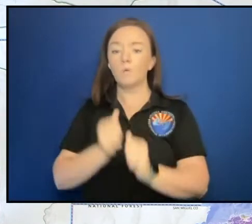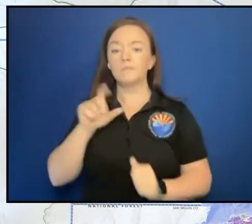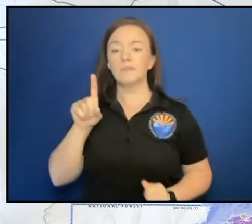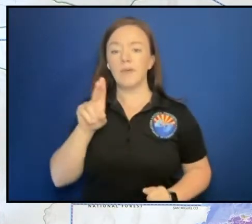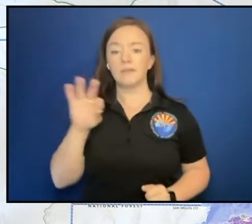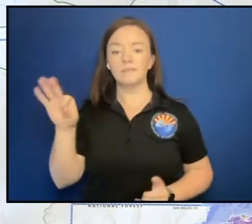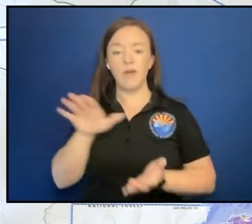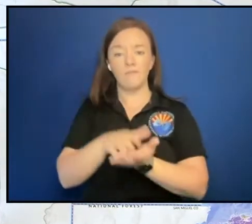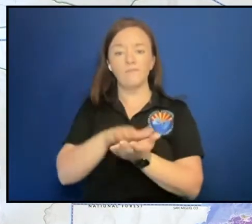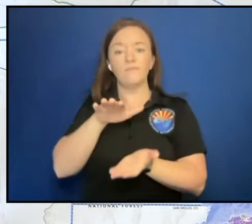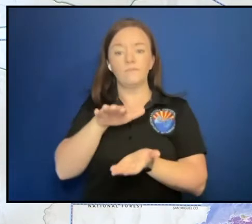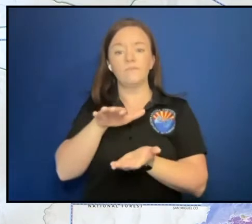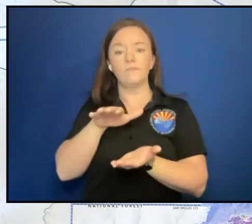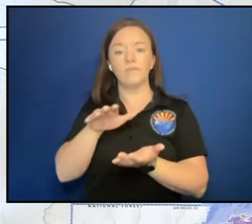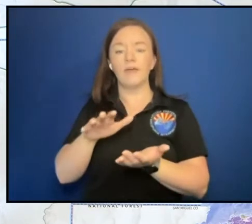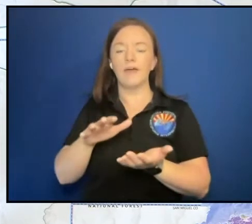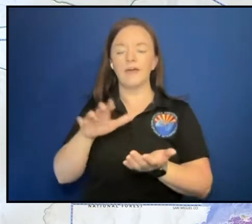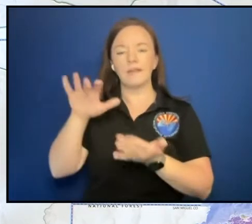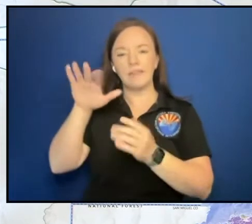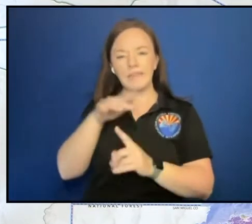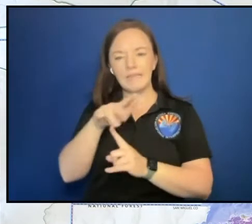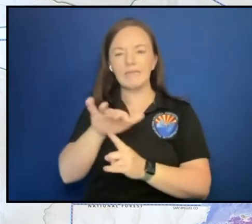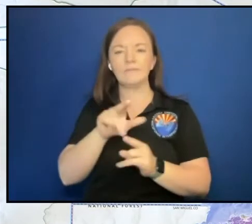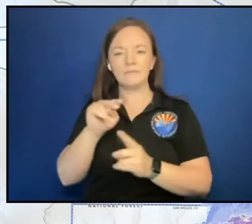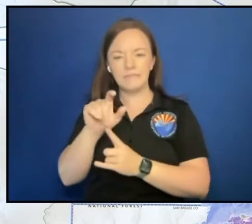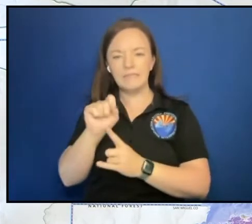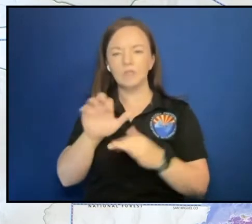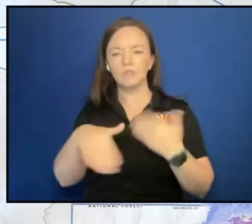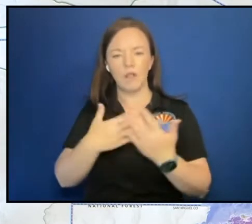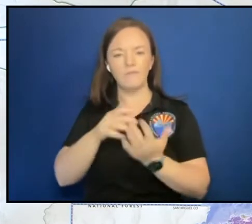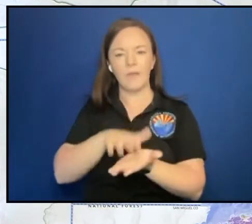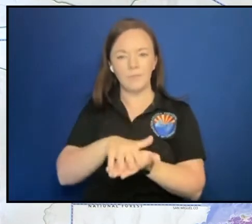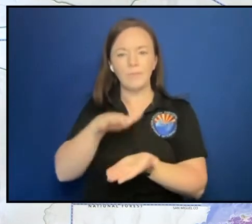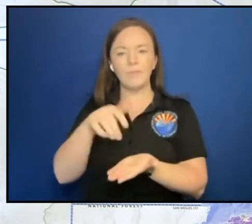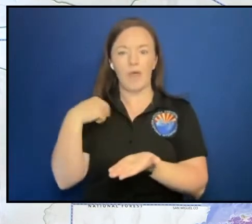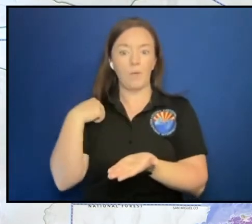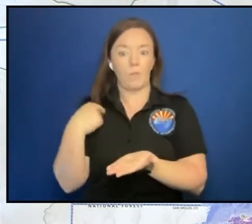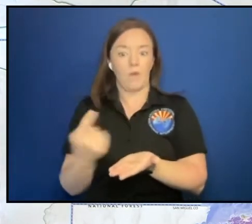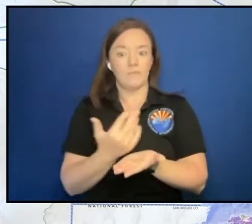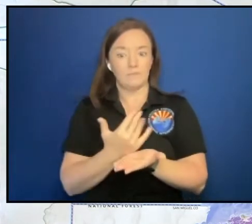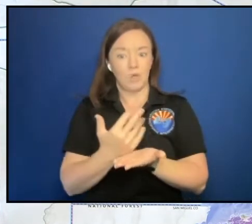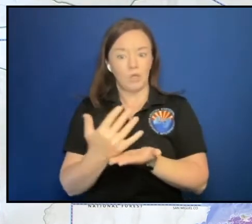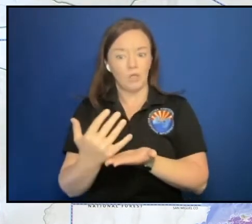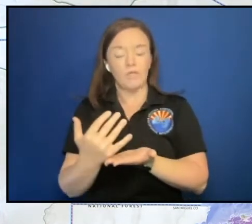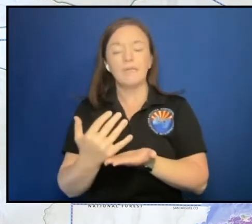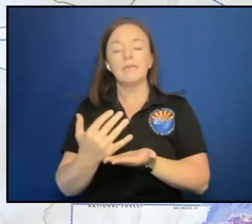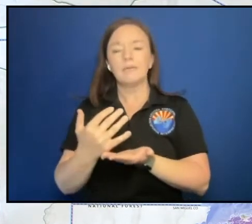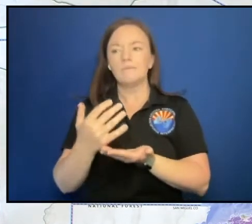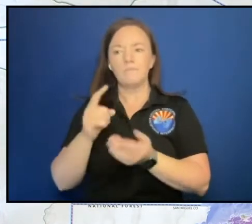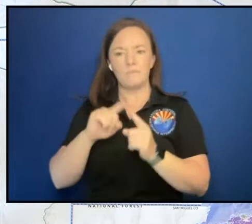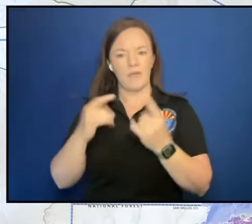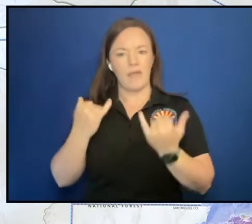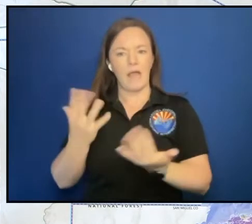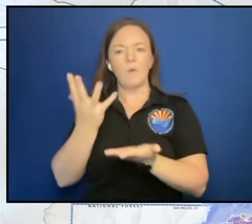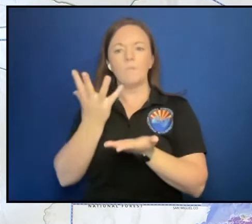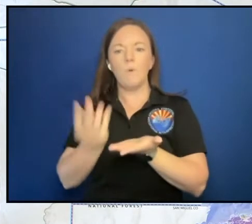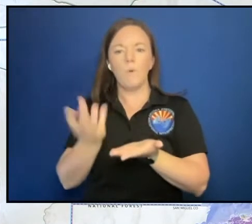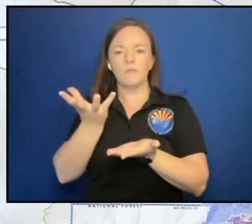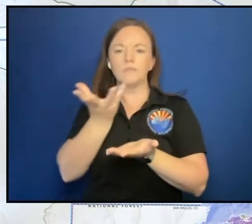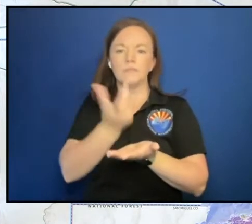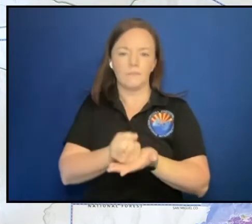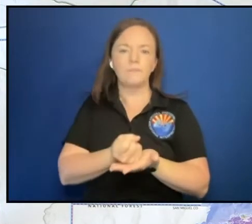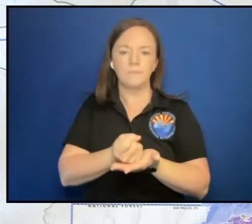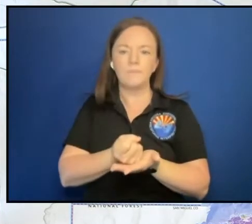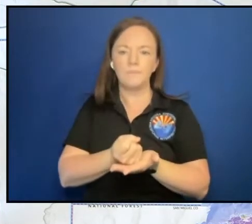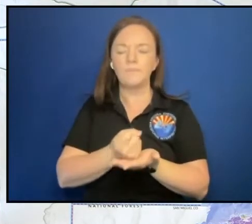burning, and that stuff has had an opportunity to moisten up through the higher humidities and through actual rainfall.